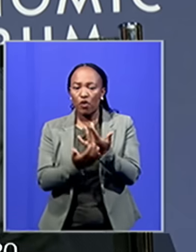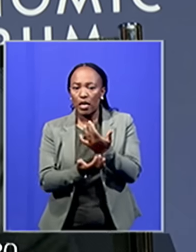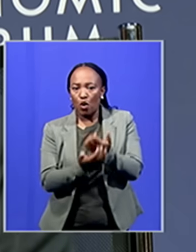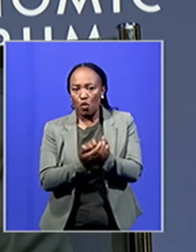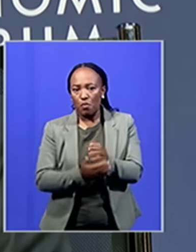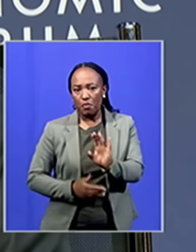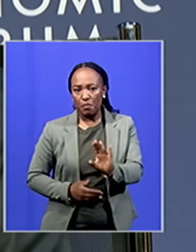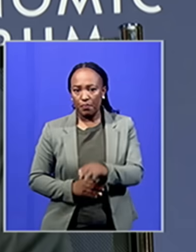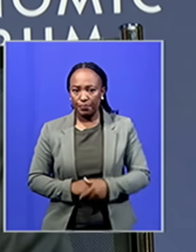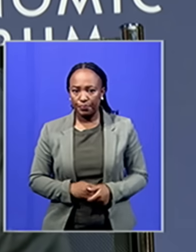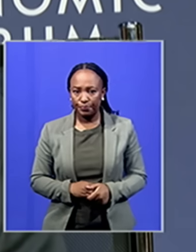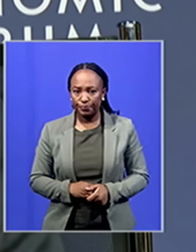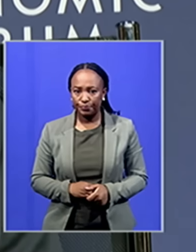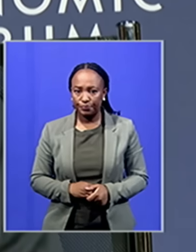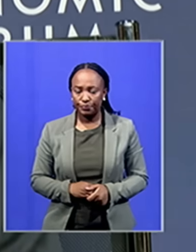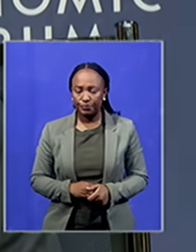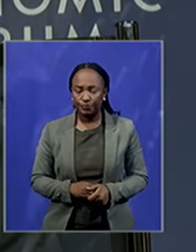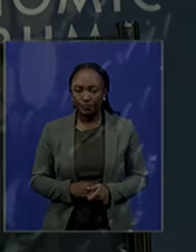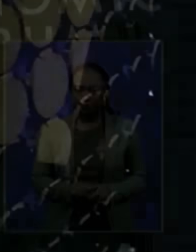economies.